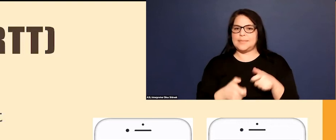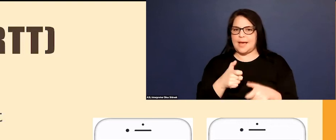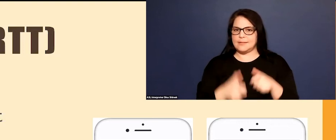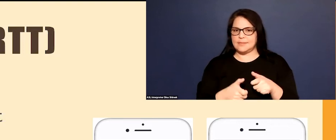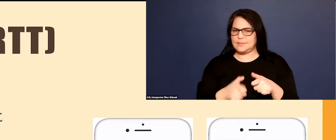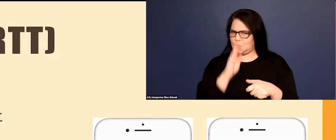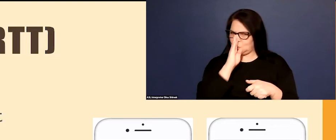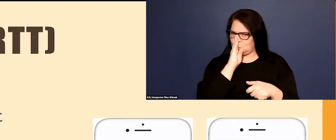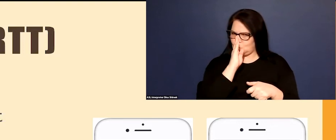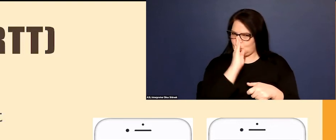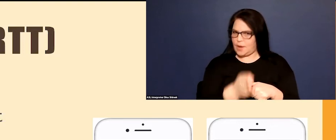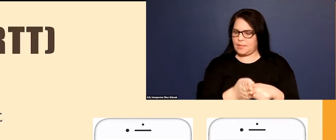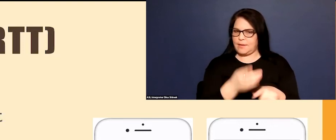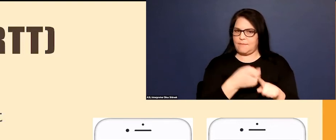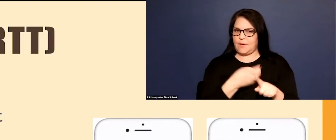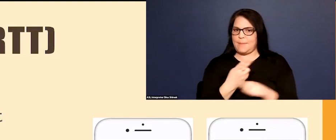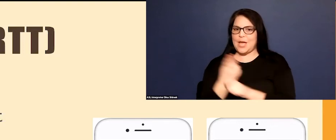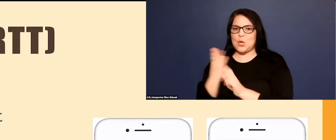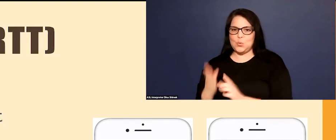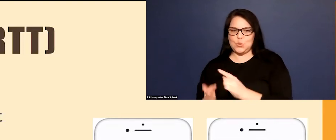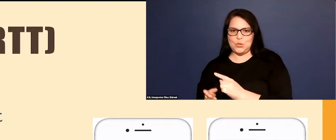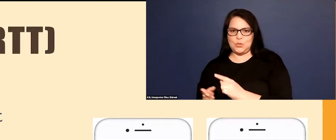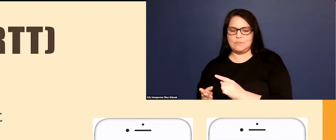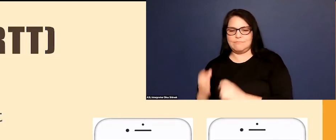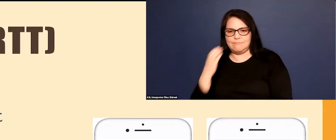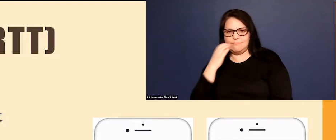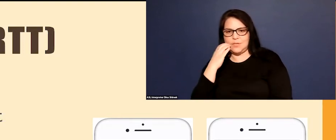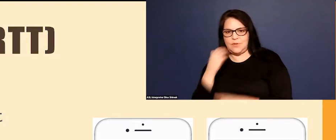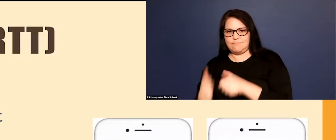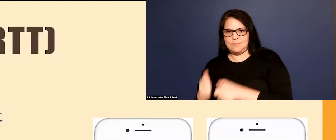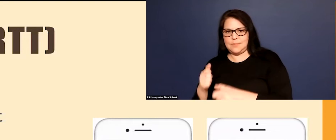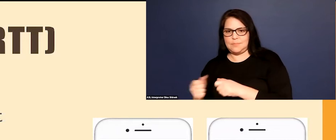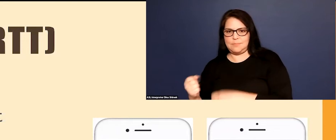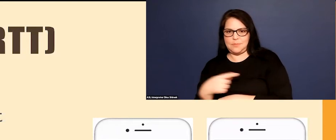directly from a user's cellular device.